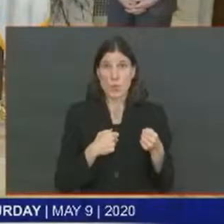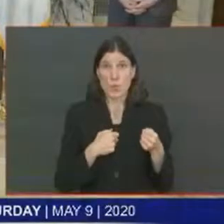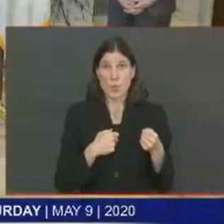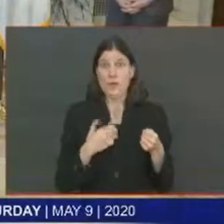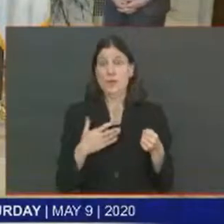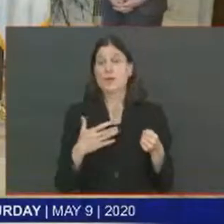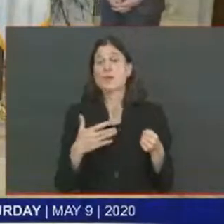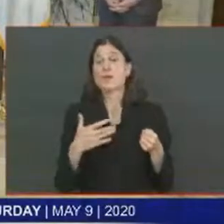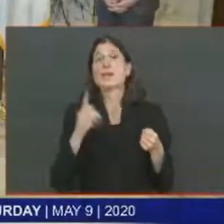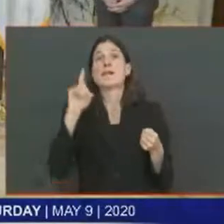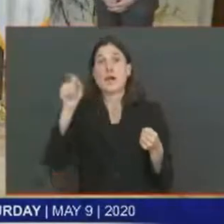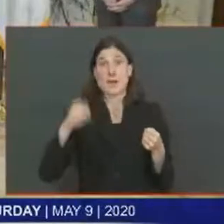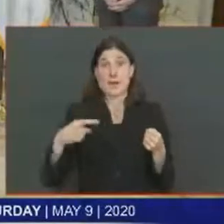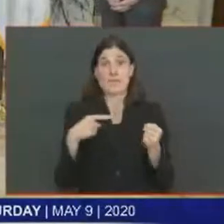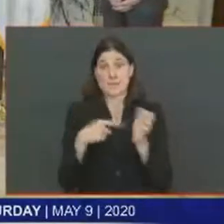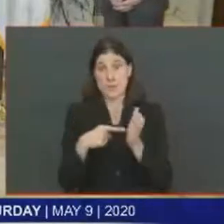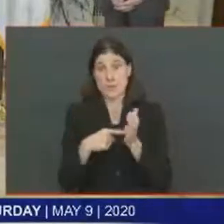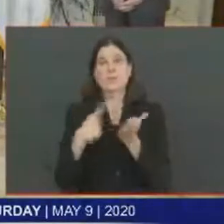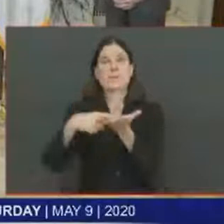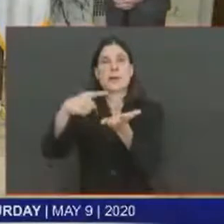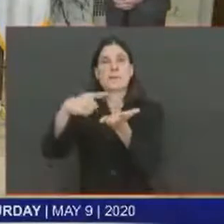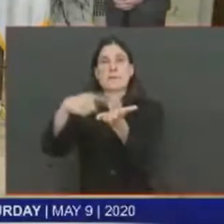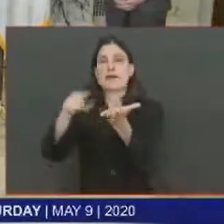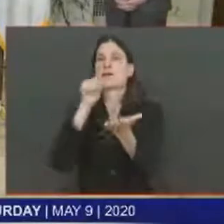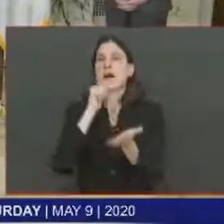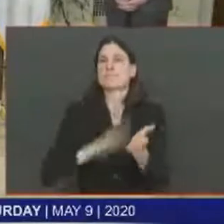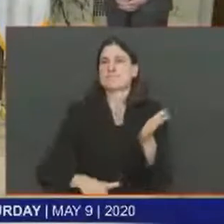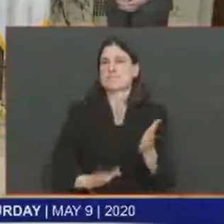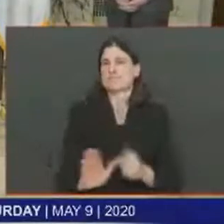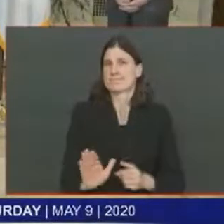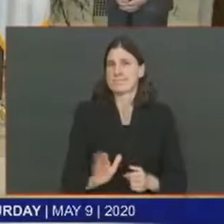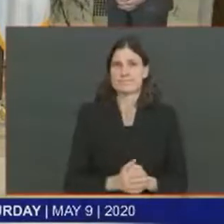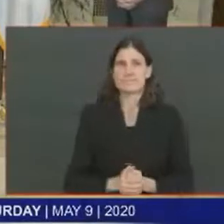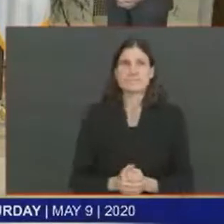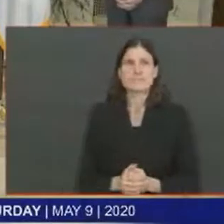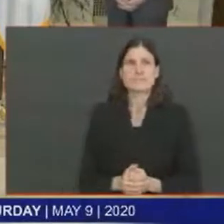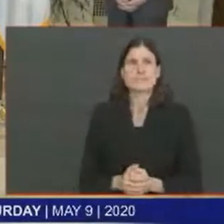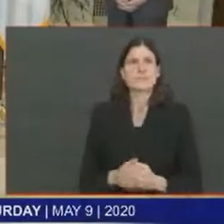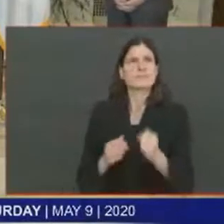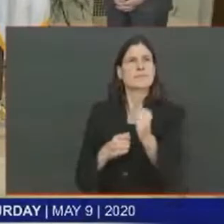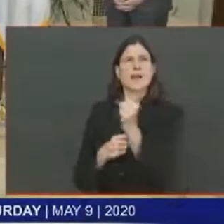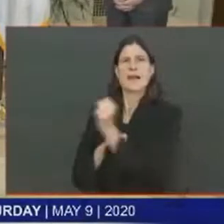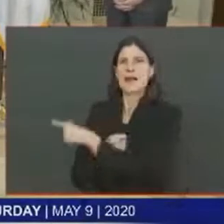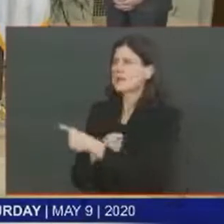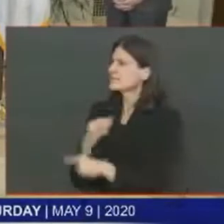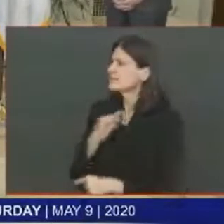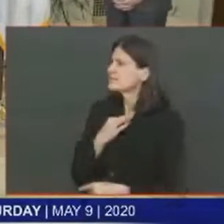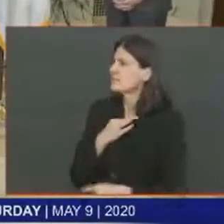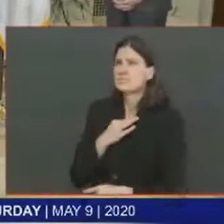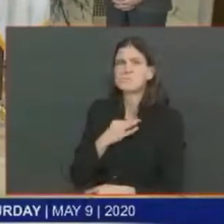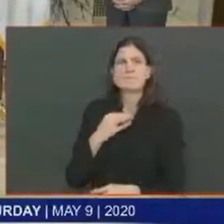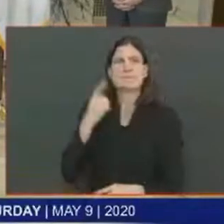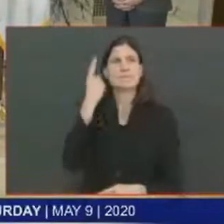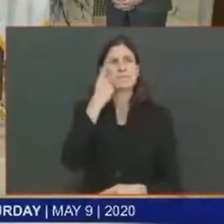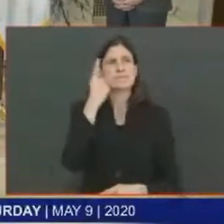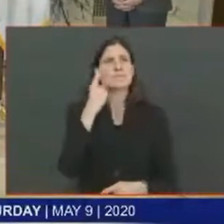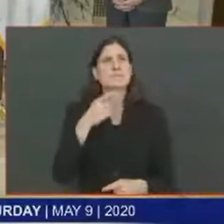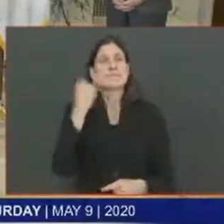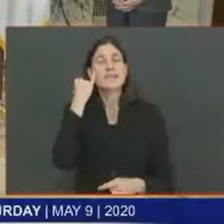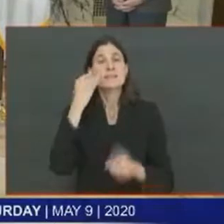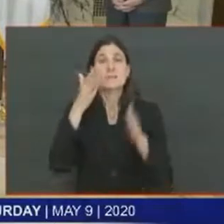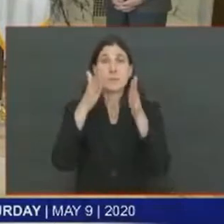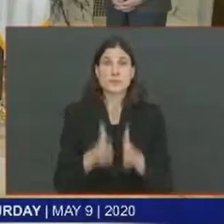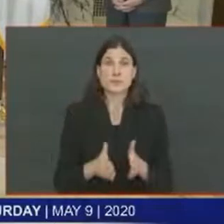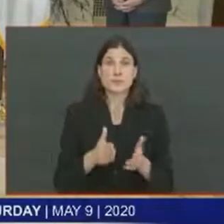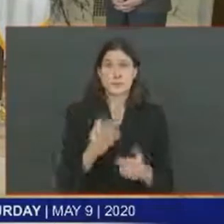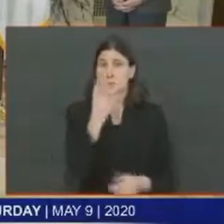Journal asks, what has been the survival rate of COVID-19 patients on ventilators? That's an excellent question. We